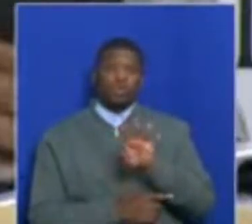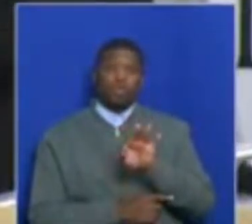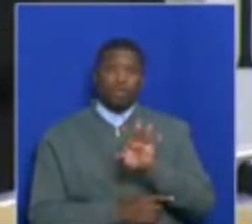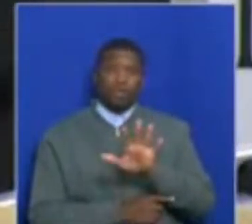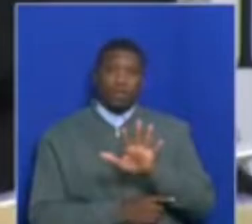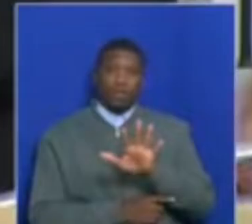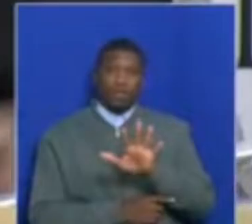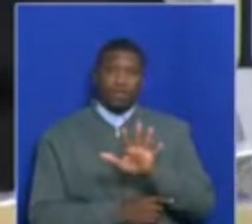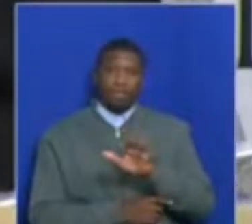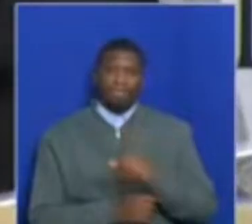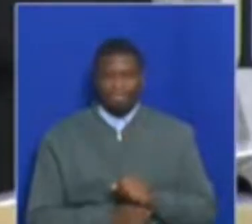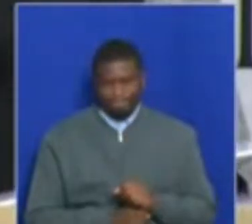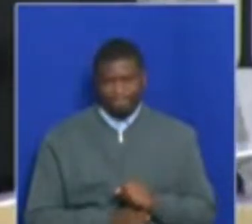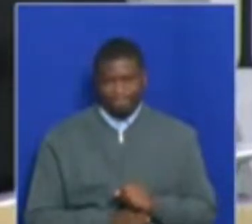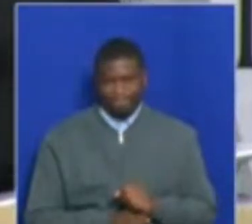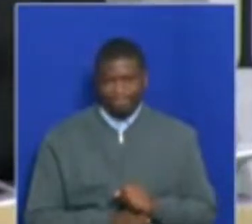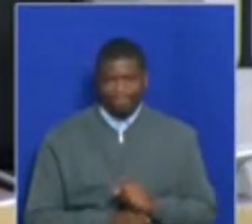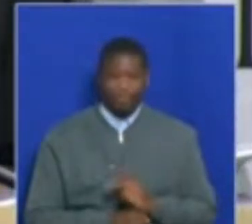on 1435.